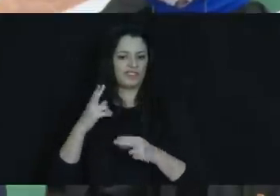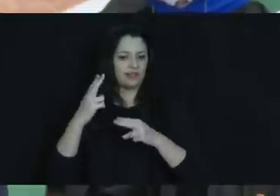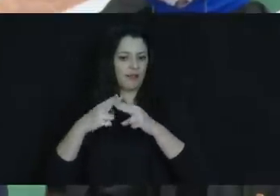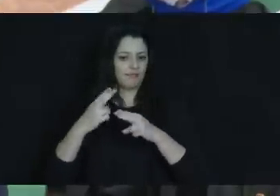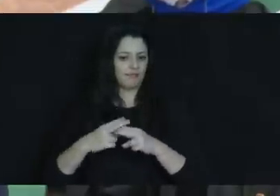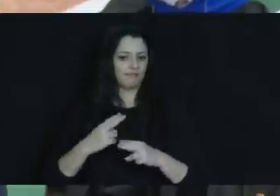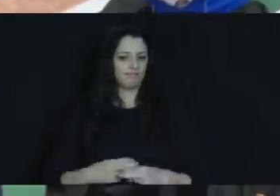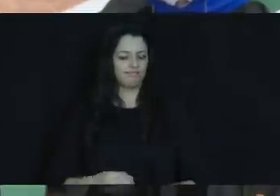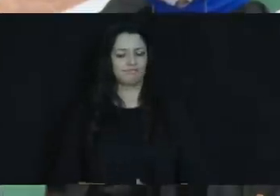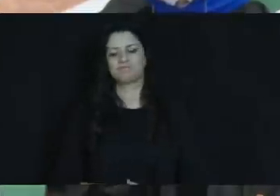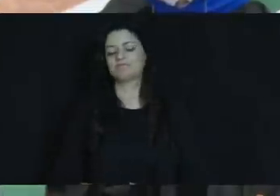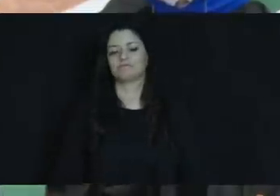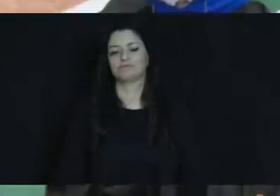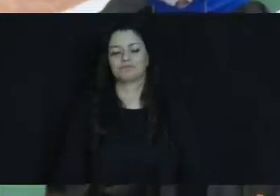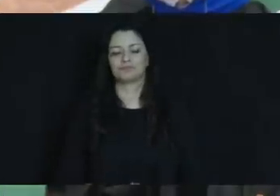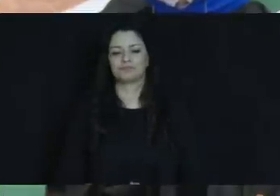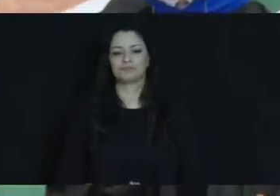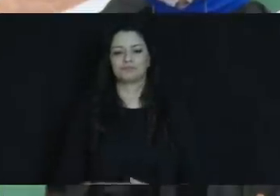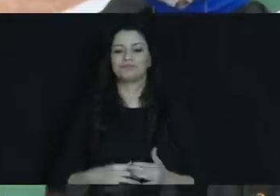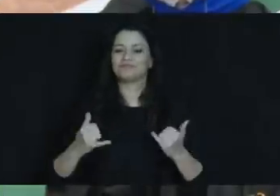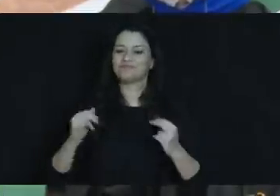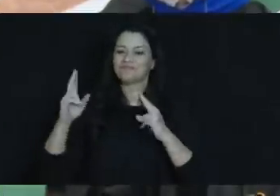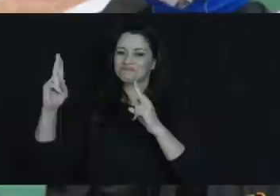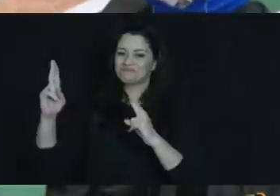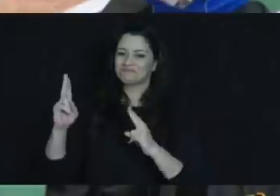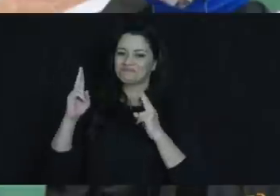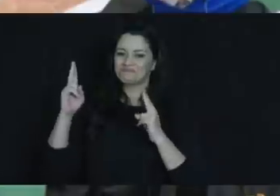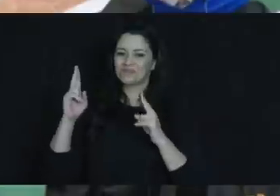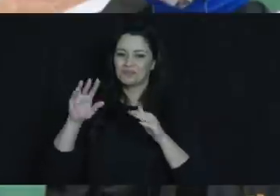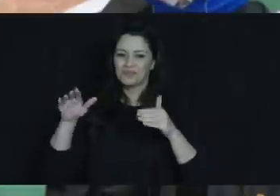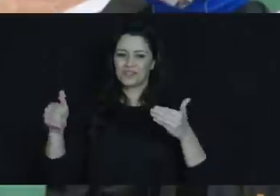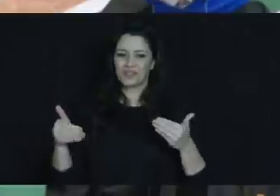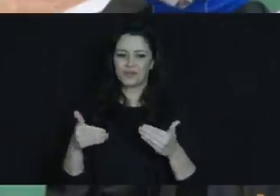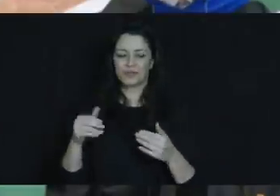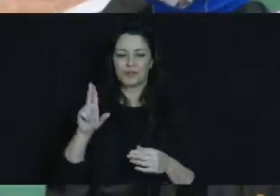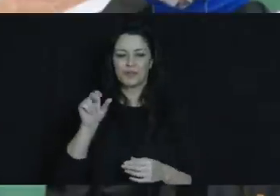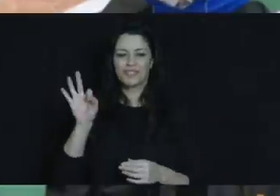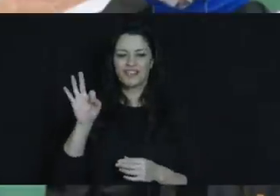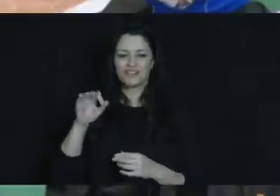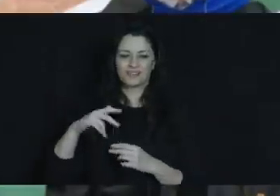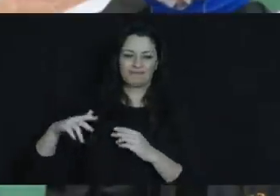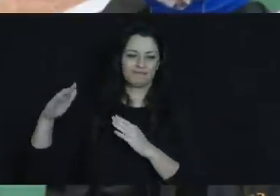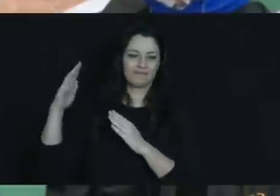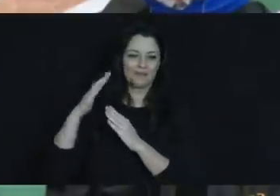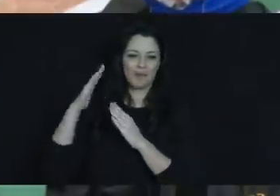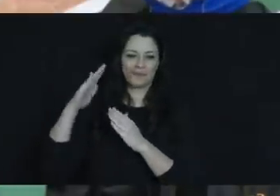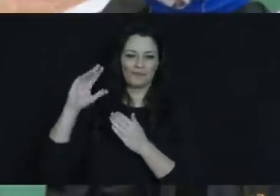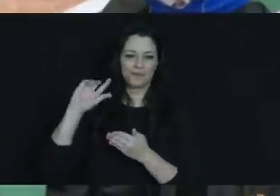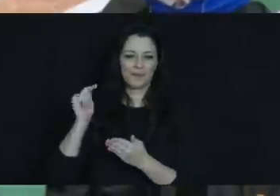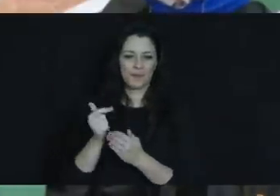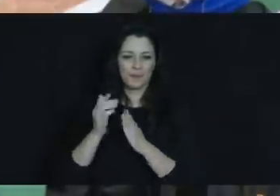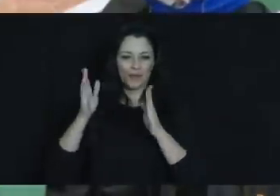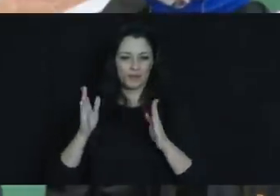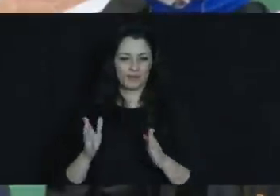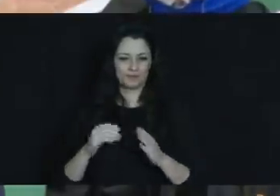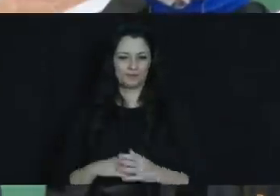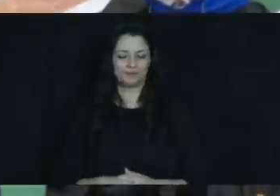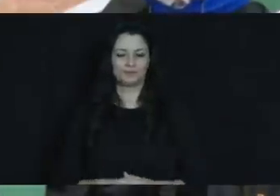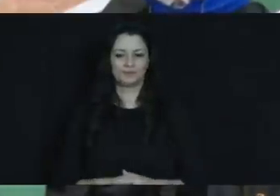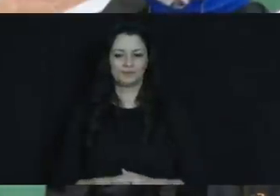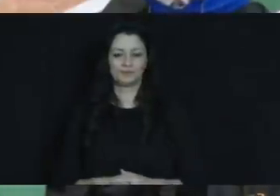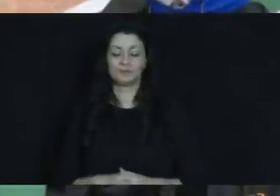now have the pleasure of introducing USF's outstanding graduate. This